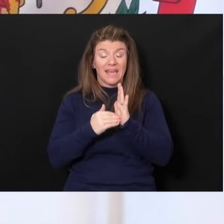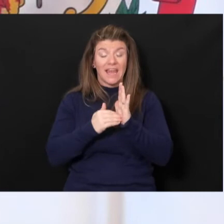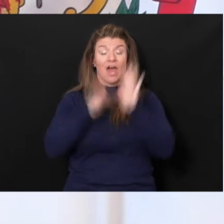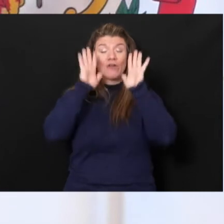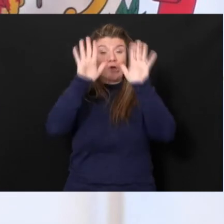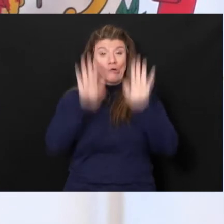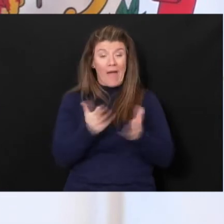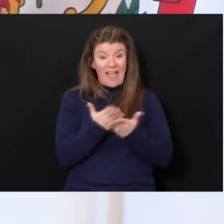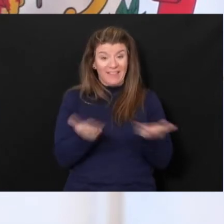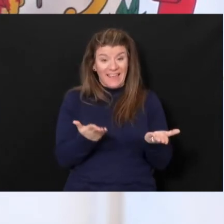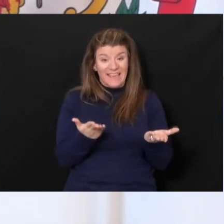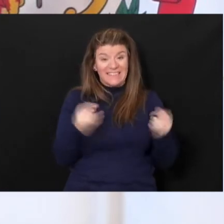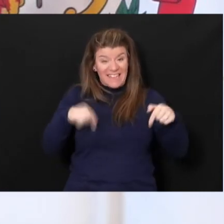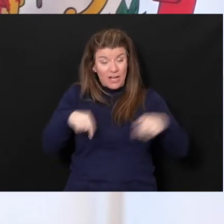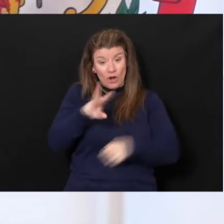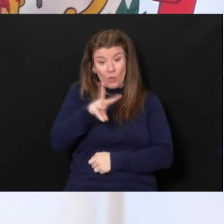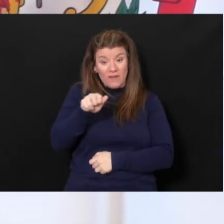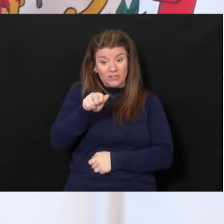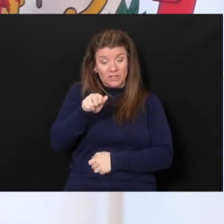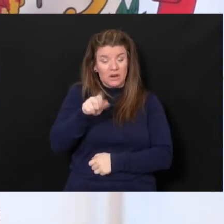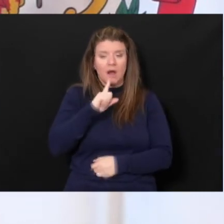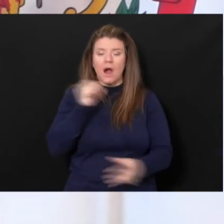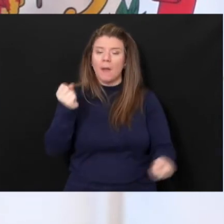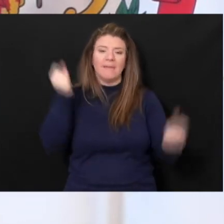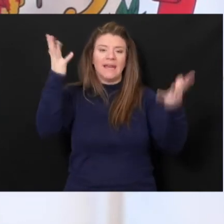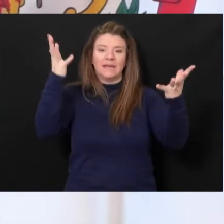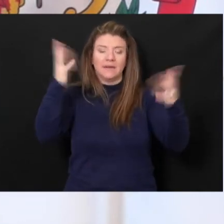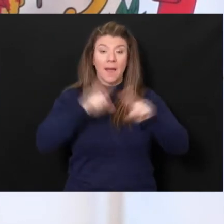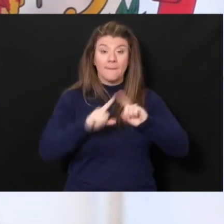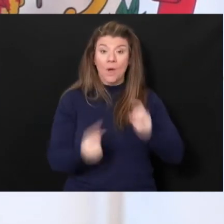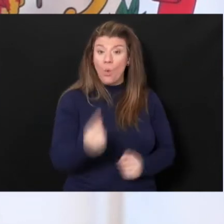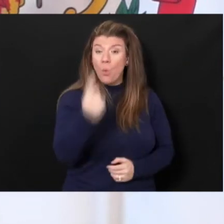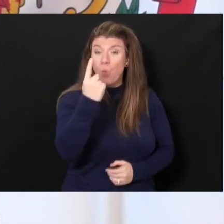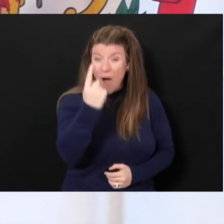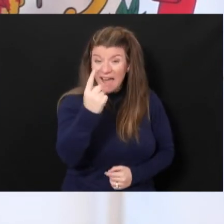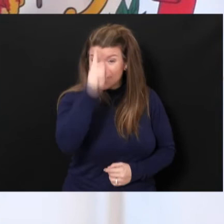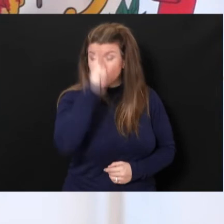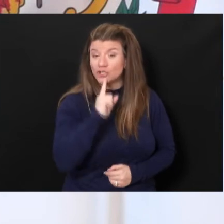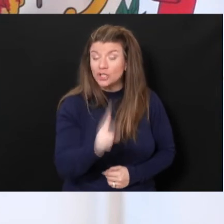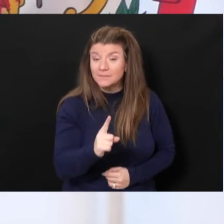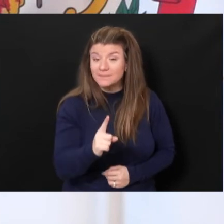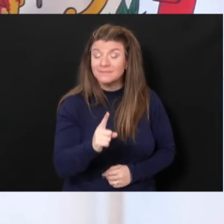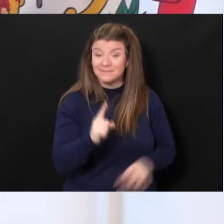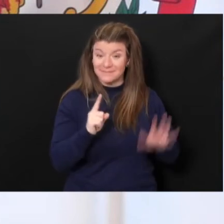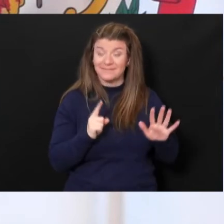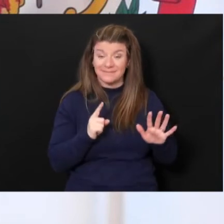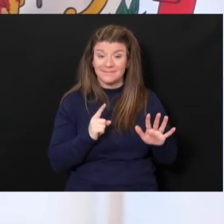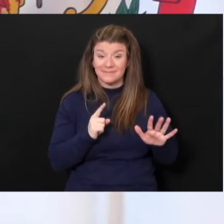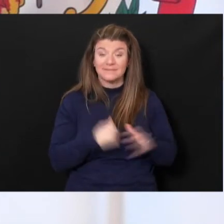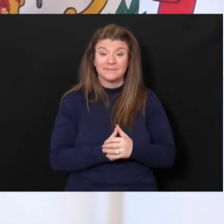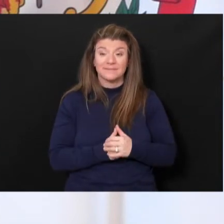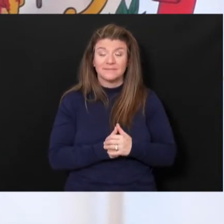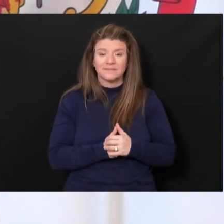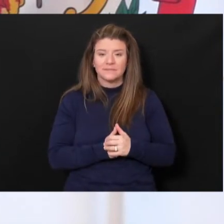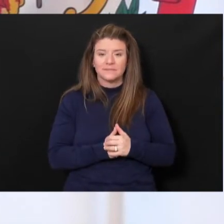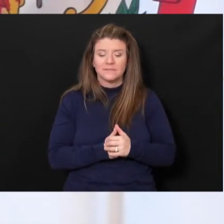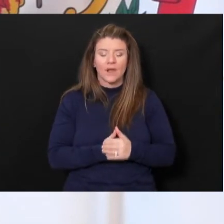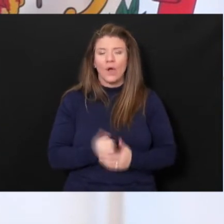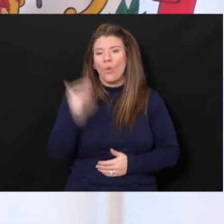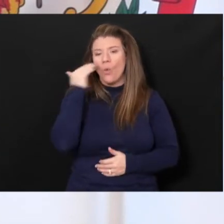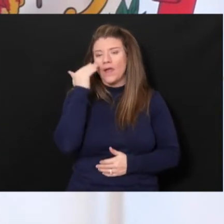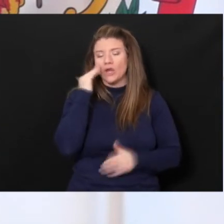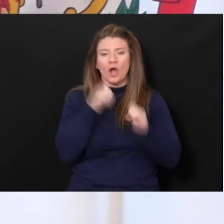things about West Virginia are many, but one for absolute certain is this. We know how to love, but